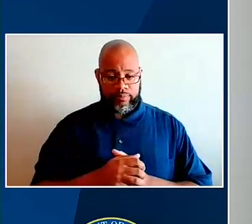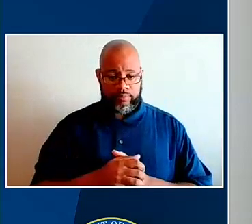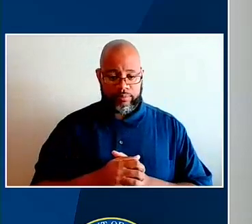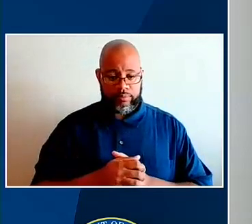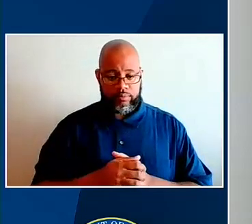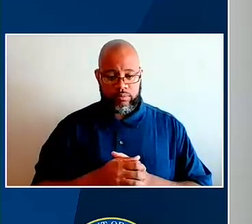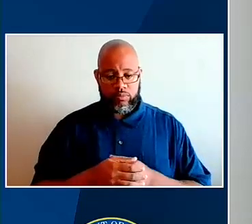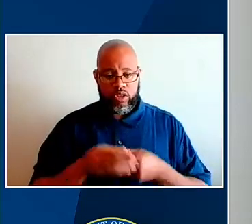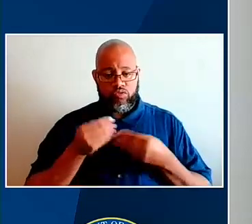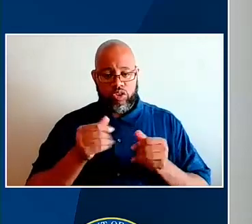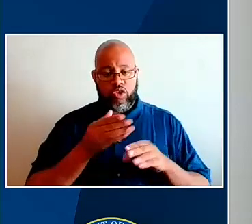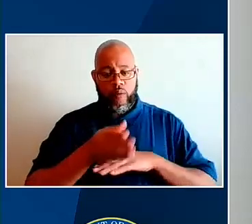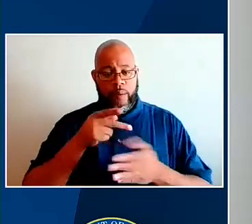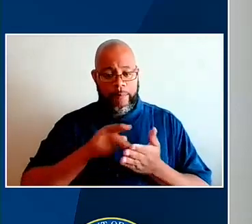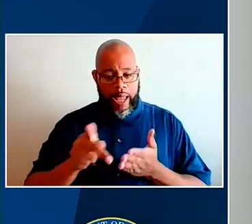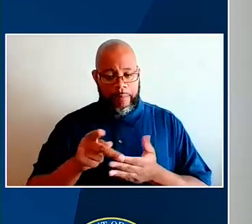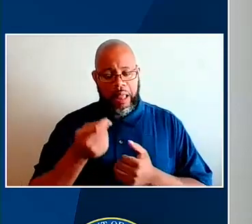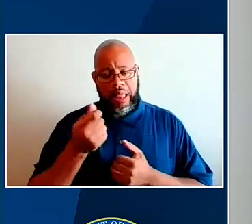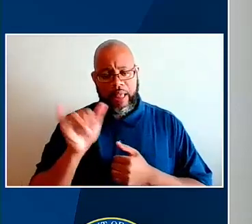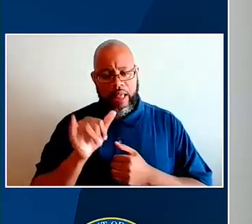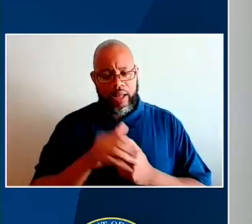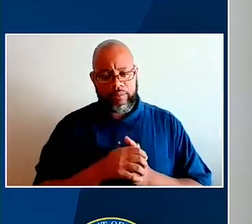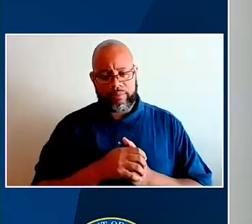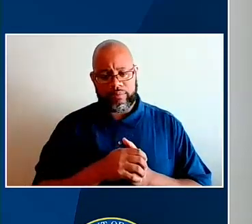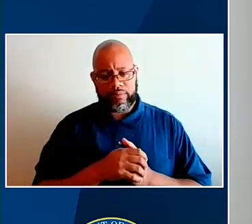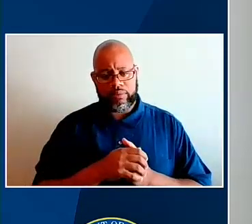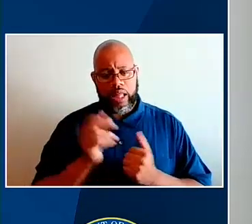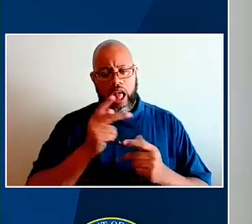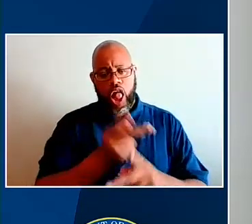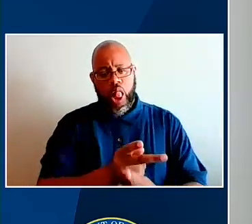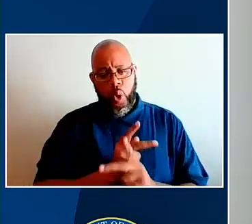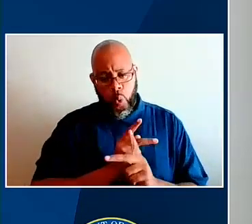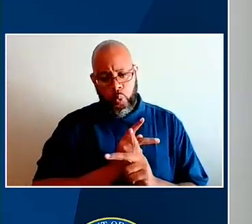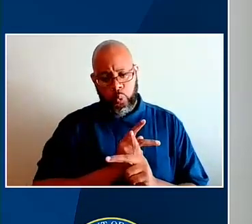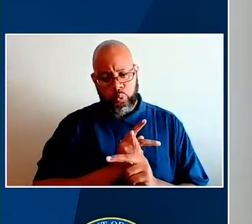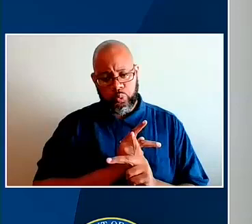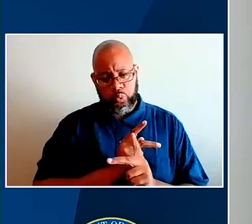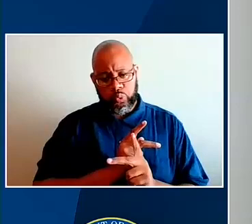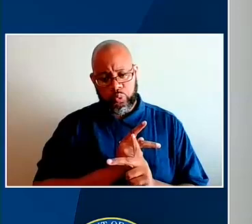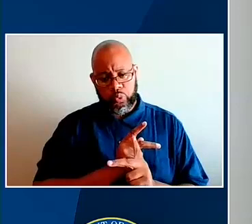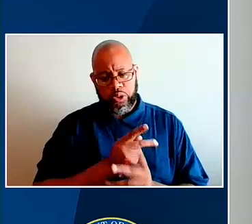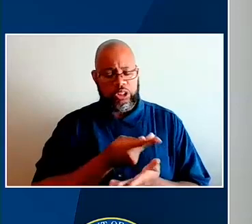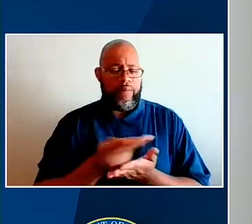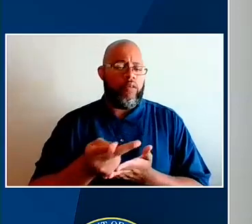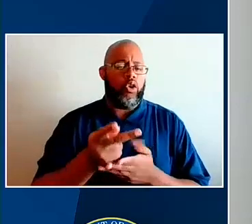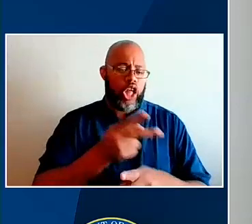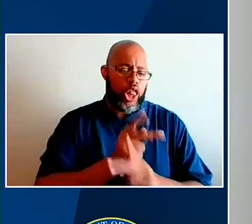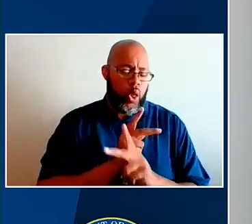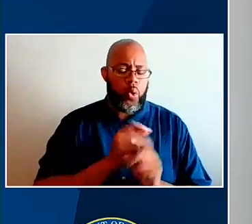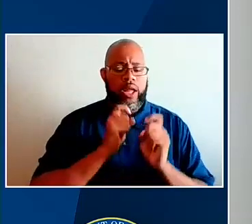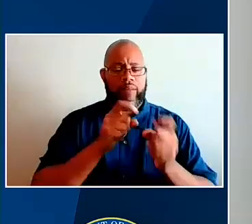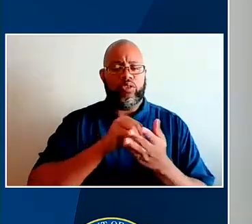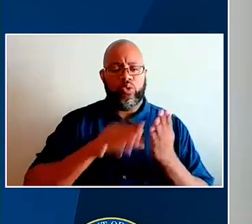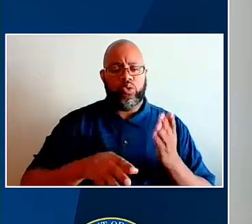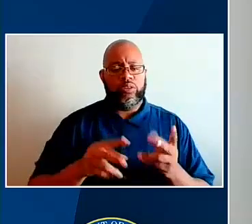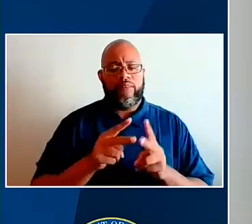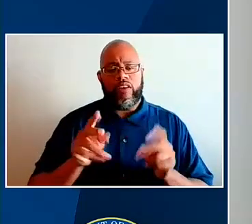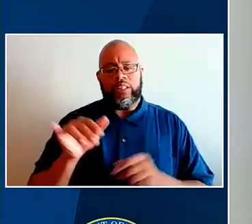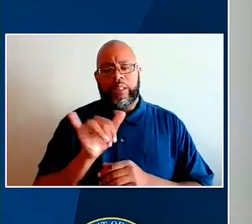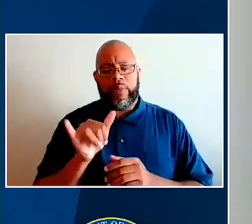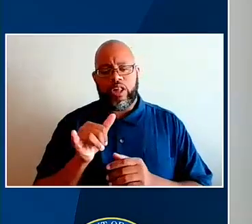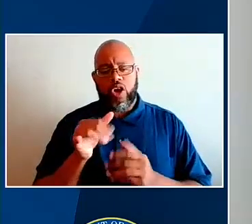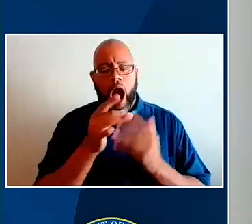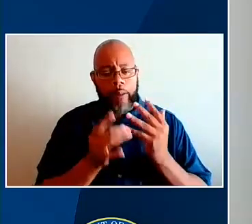an overpayment a little bit like a defaulted loan, and gives the students very similar